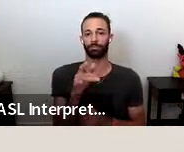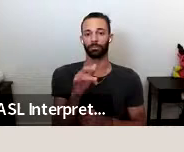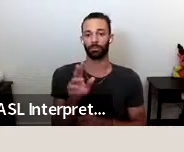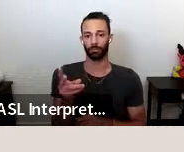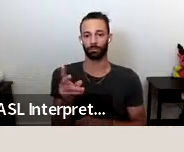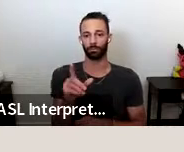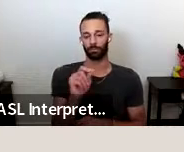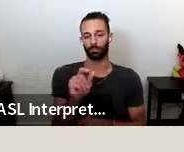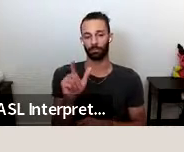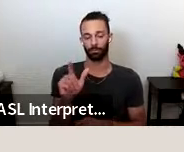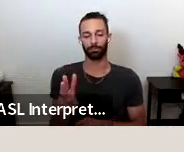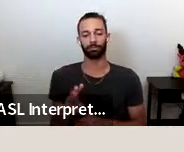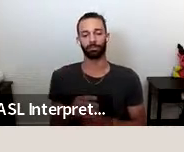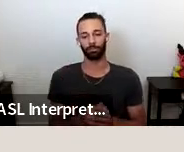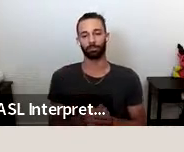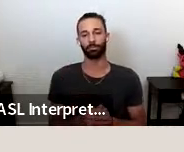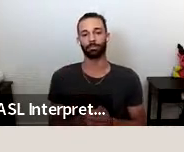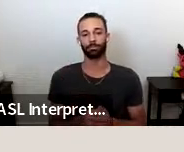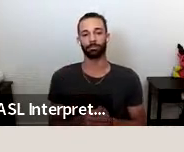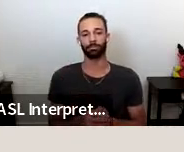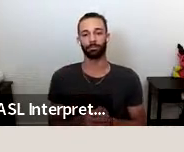2024.